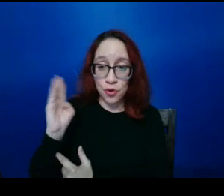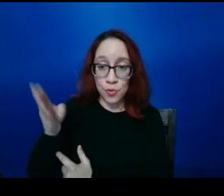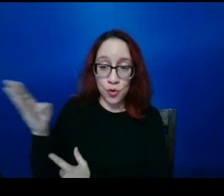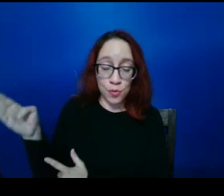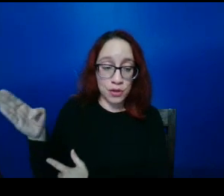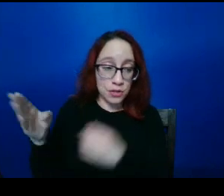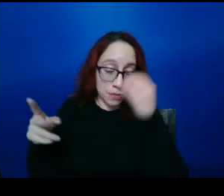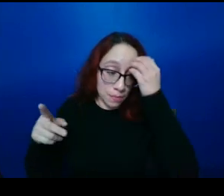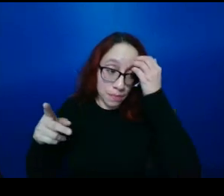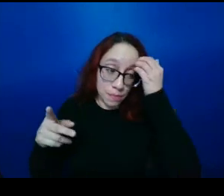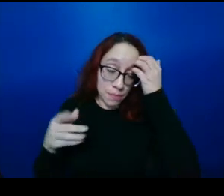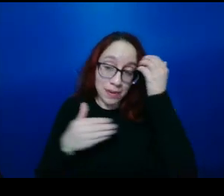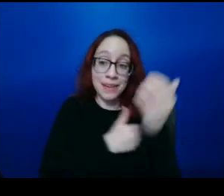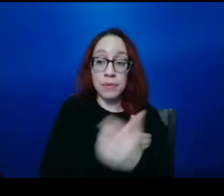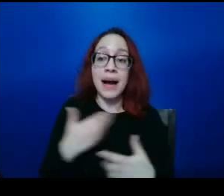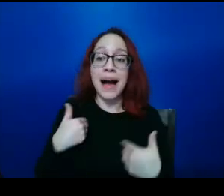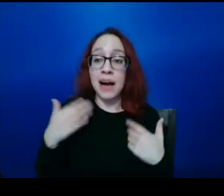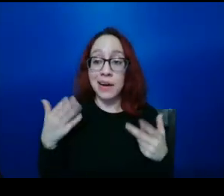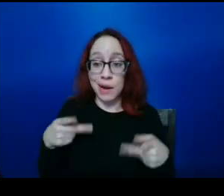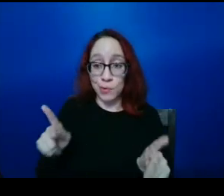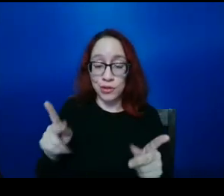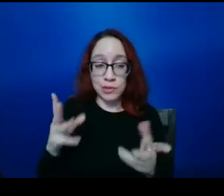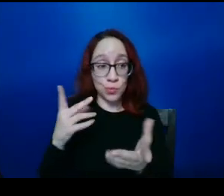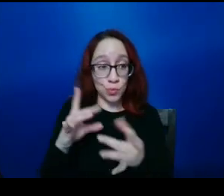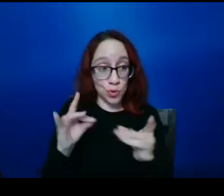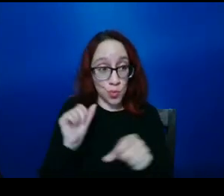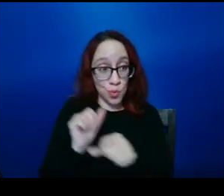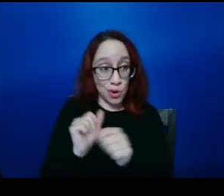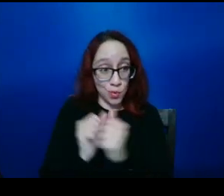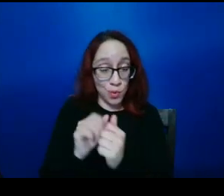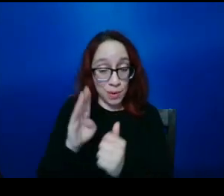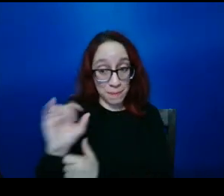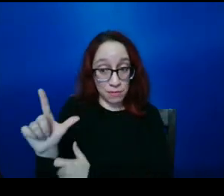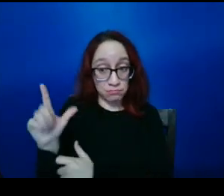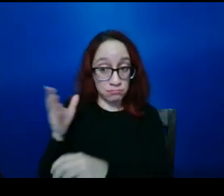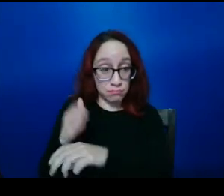Fire. I had an opportunity to work with Bill for over 20 years.